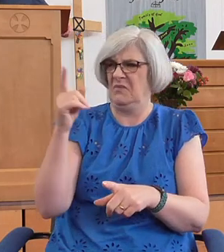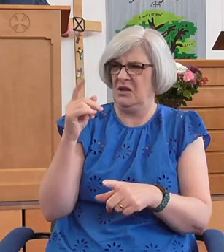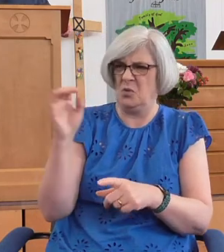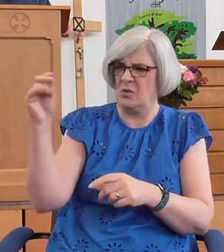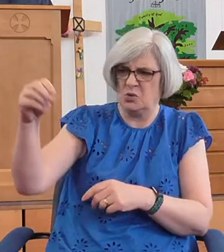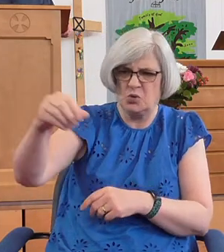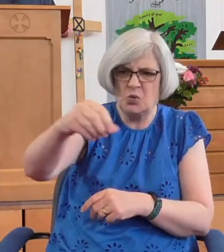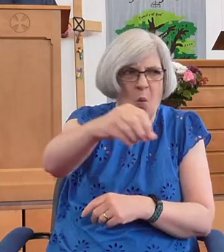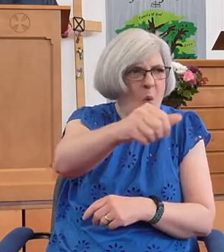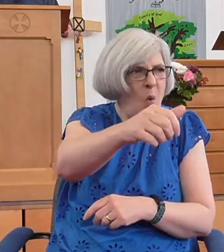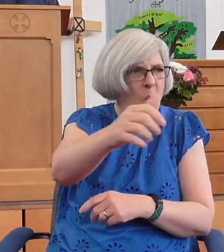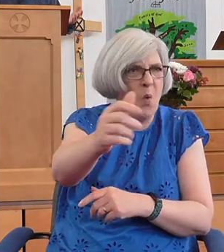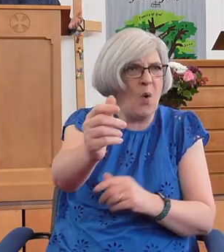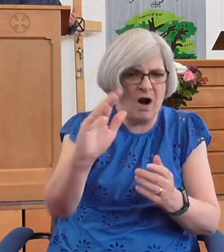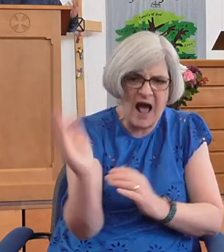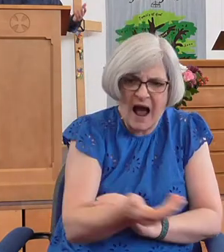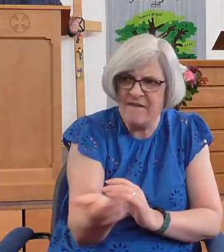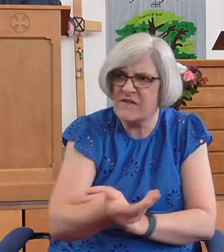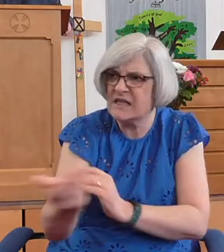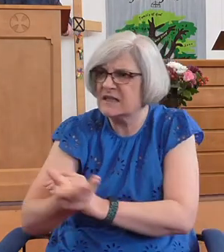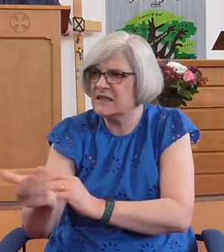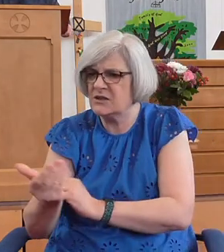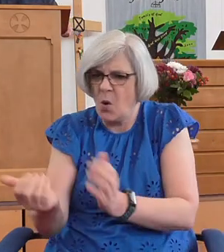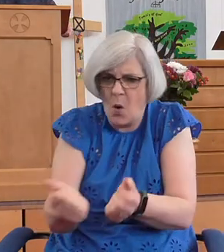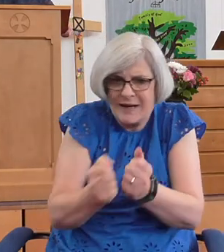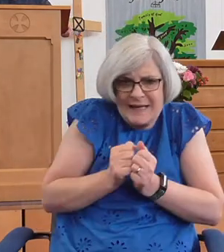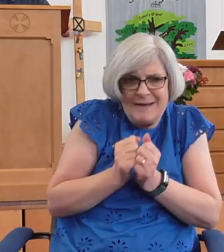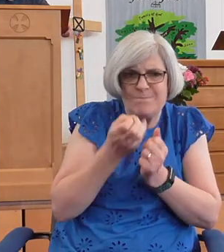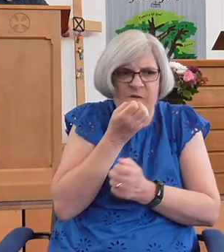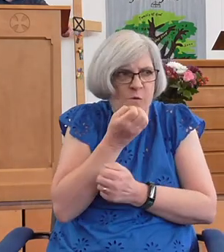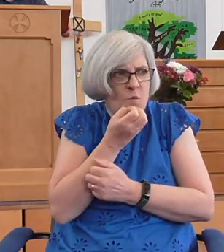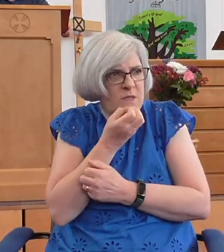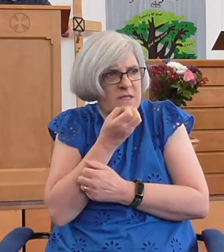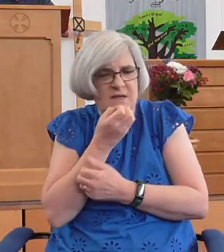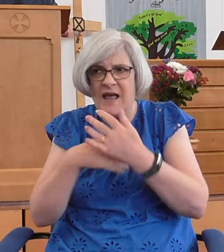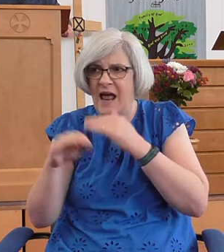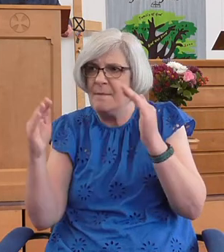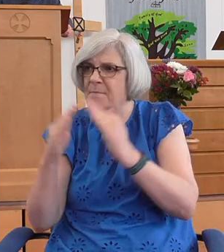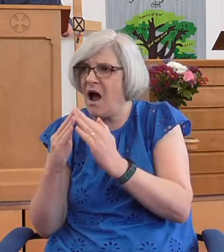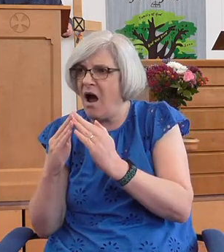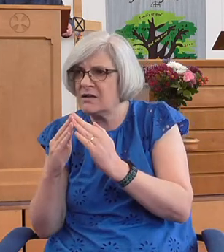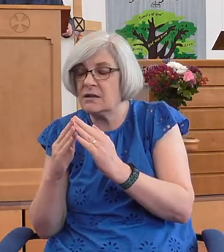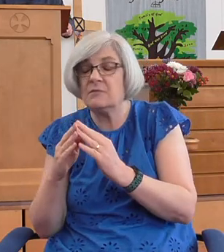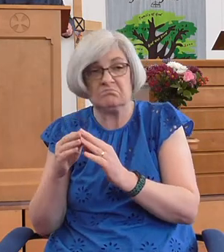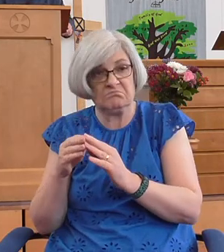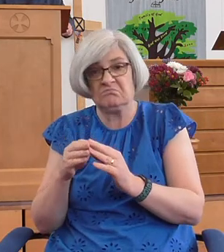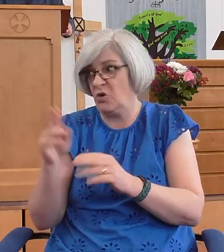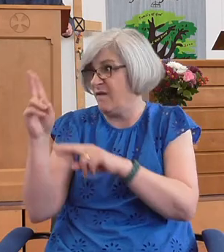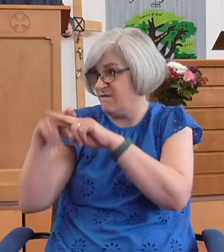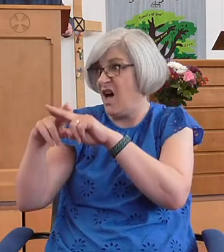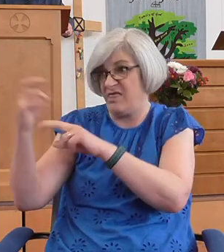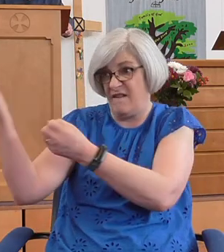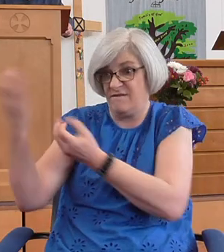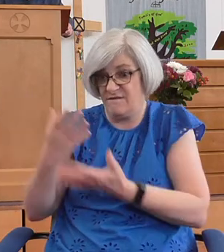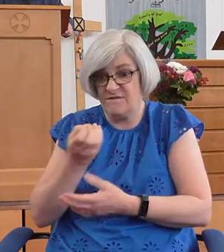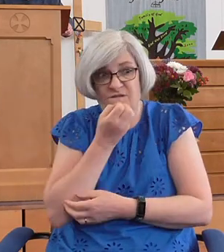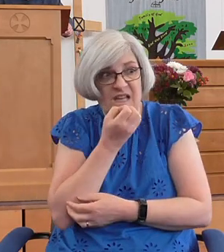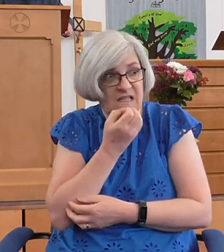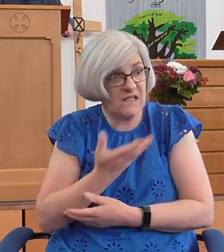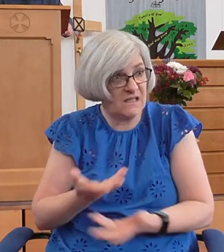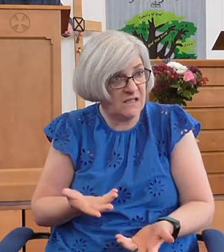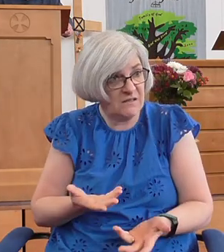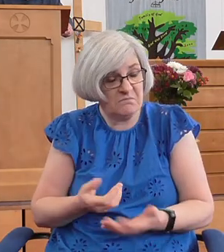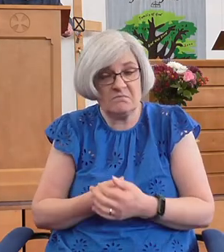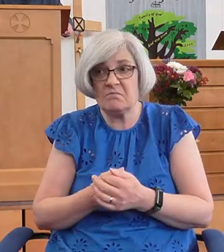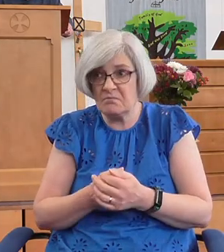sow or reap or store away in barns, and yet your heavenly Father feeds them."